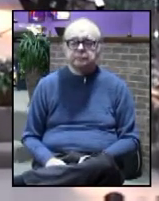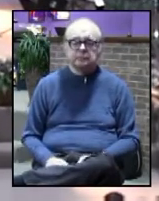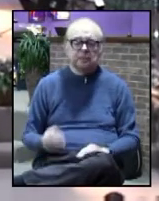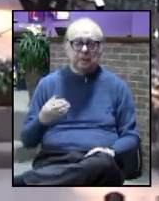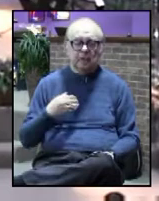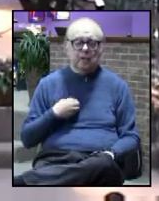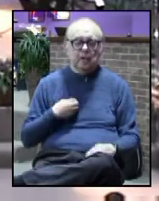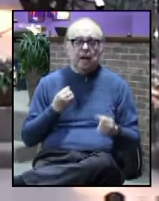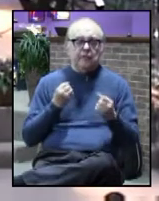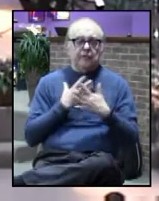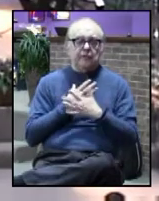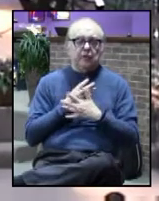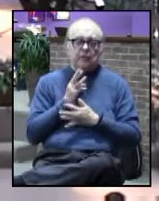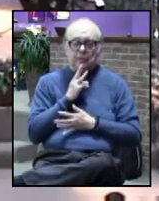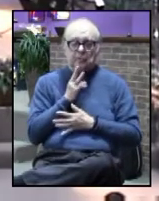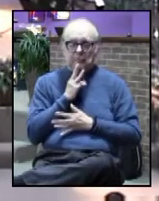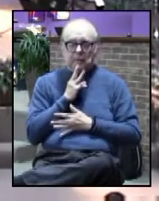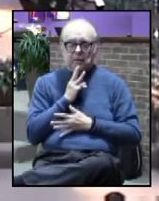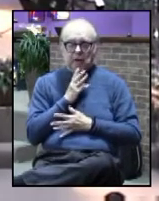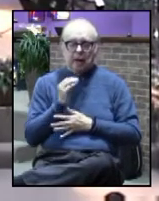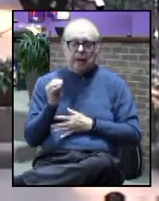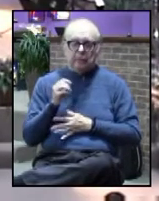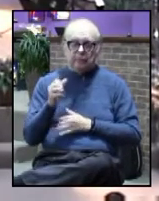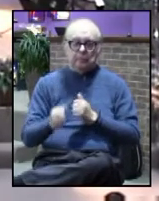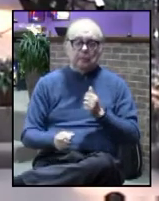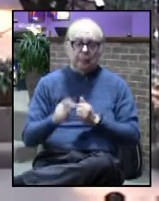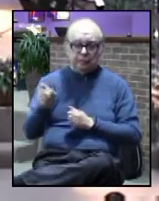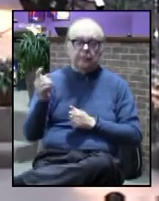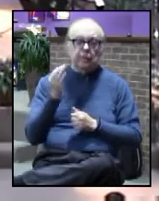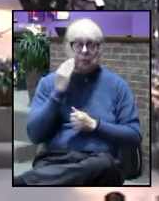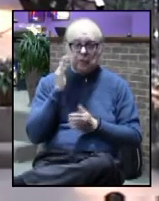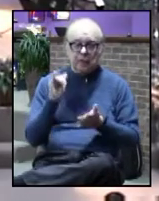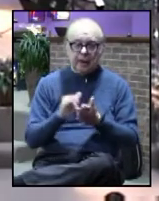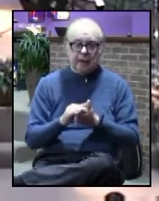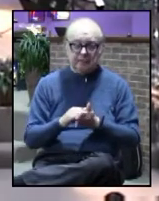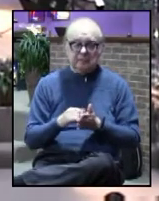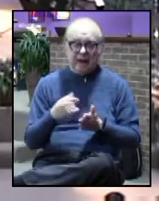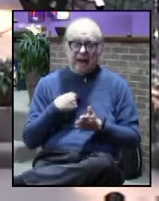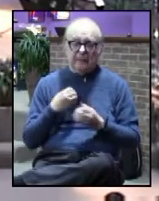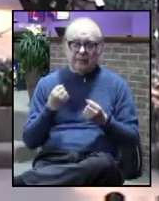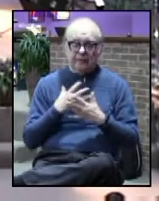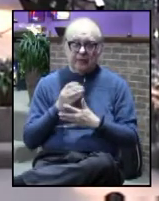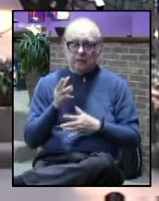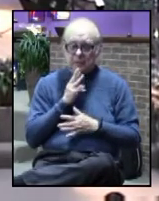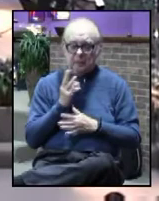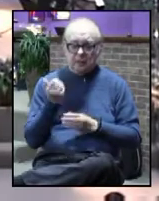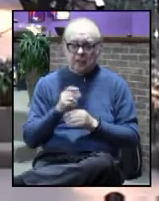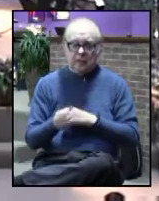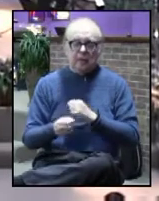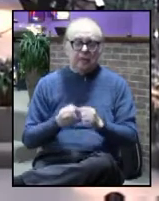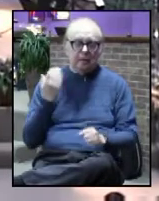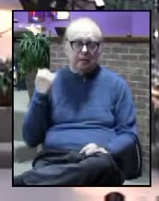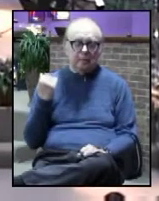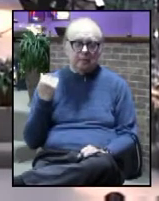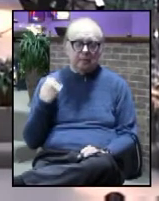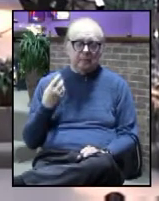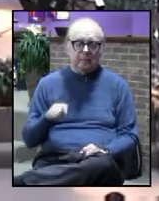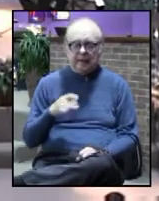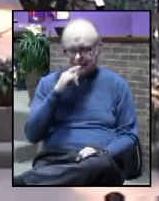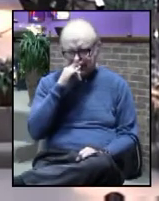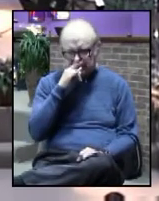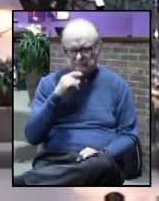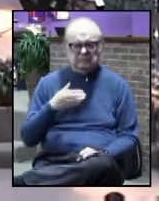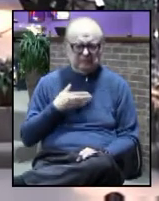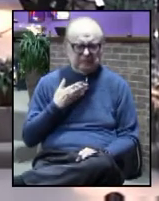a fear of water, as most of you all know. And a few years ago, when my kids were